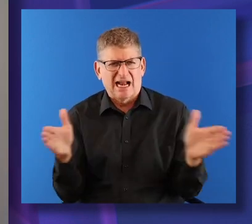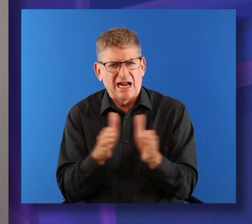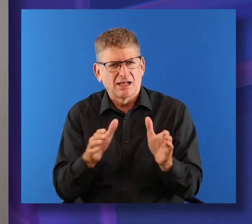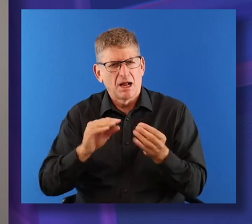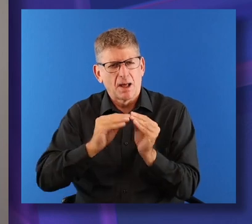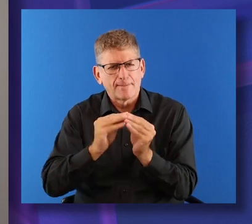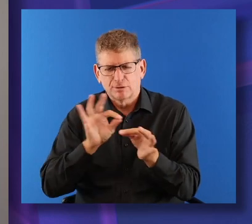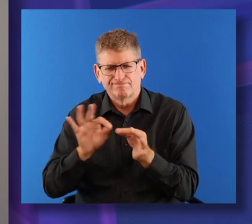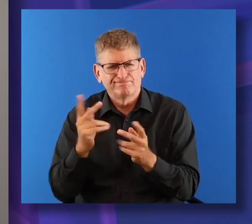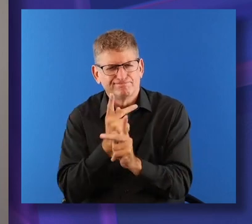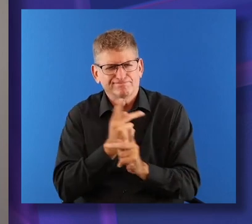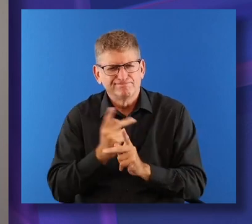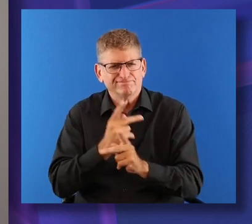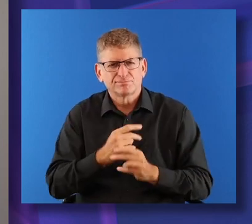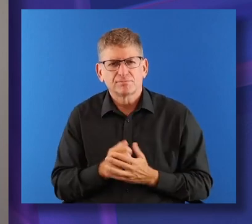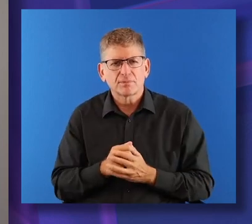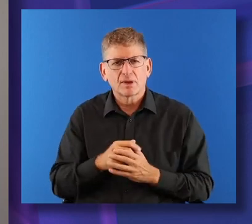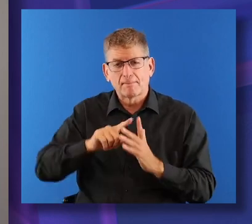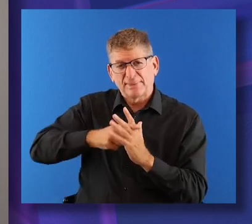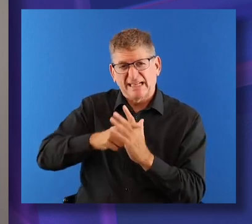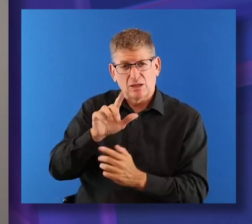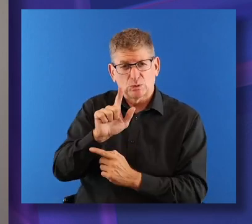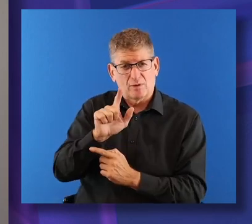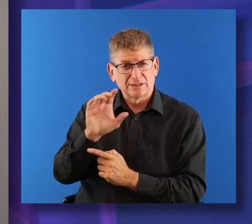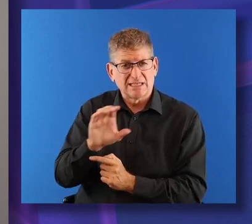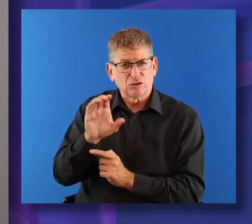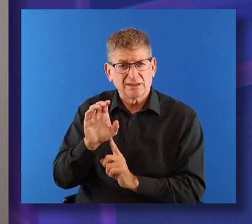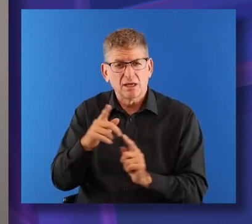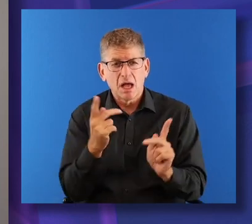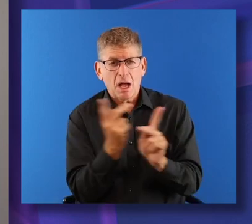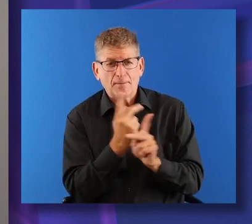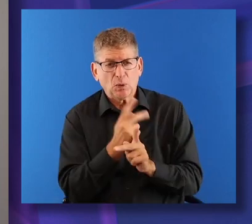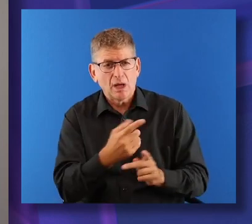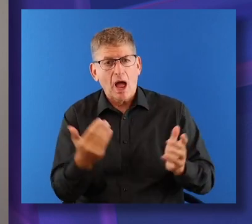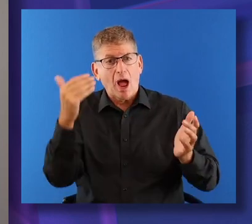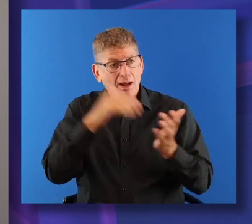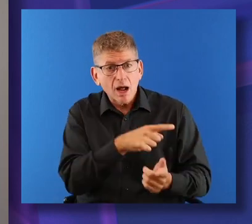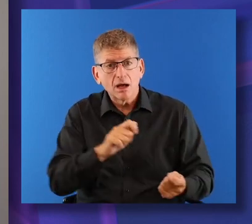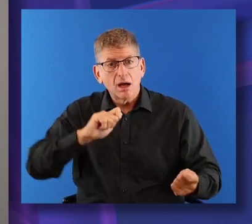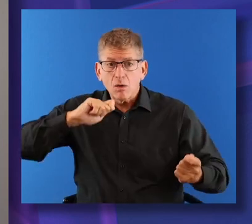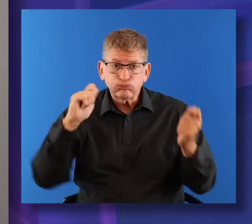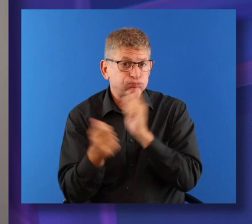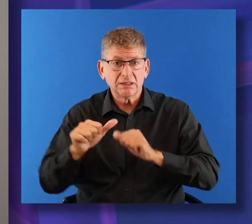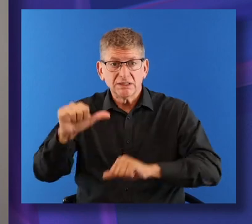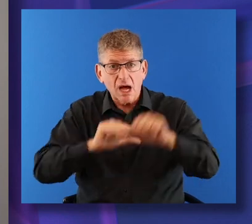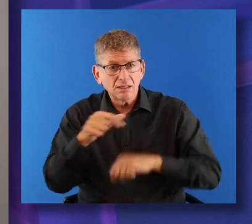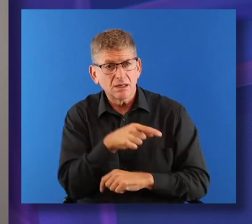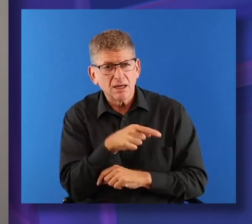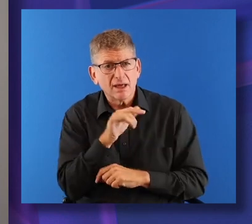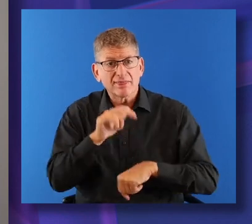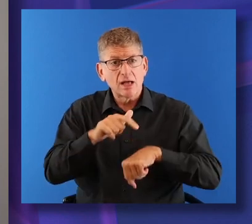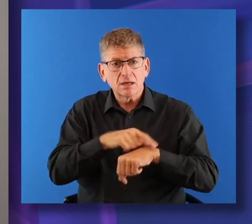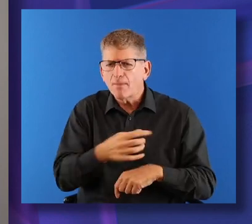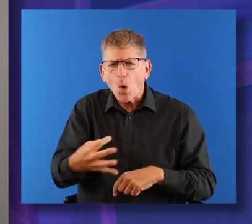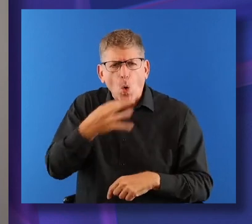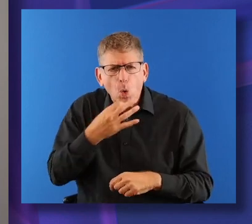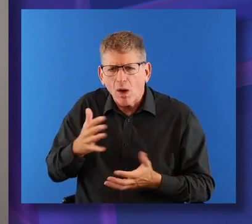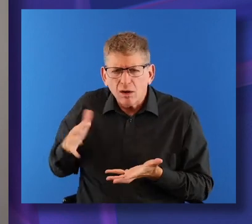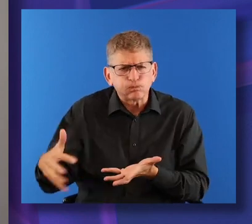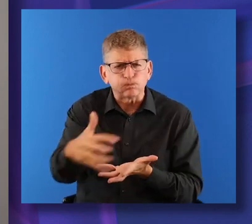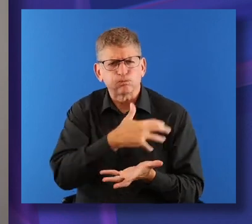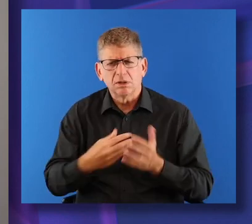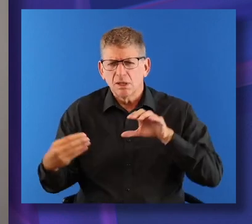was again transforming science, this time through the ability to collect, store, and process large volumes